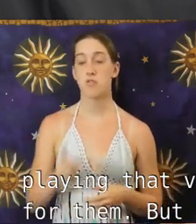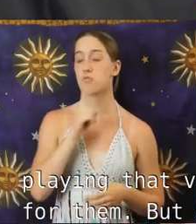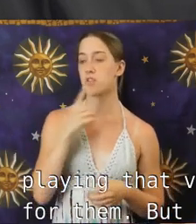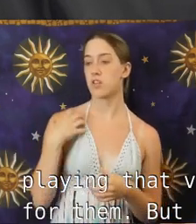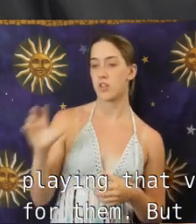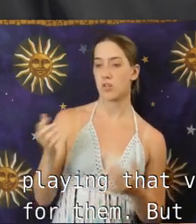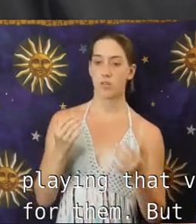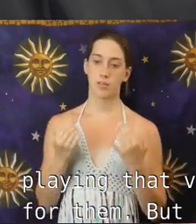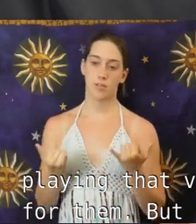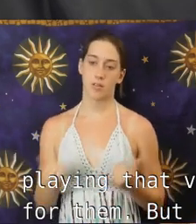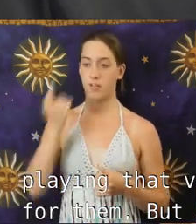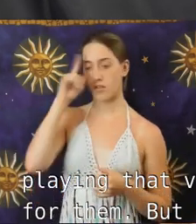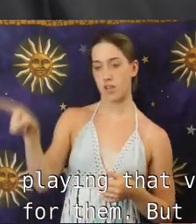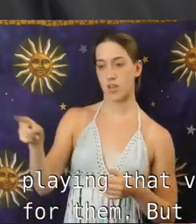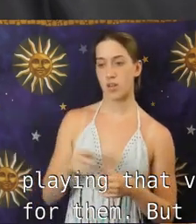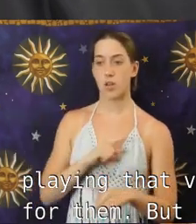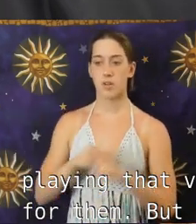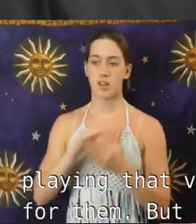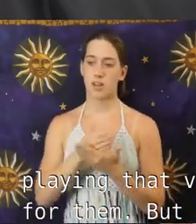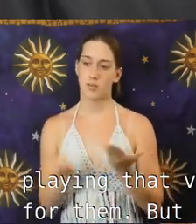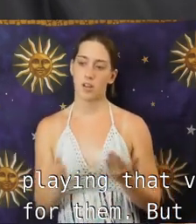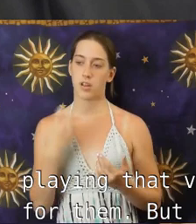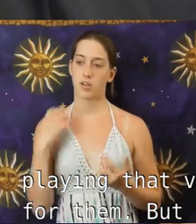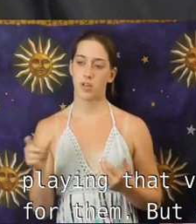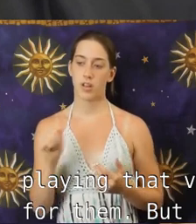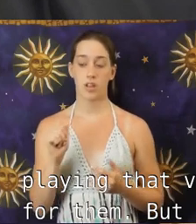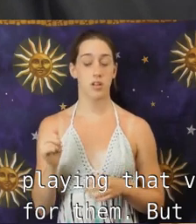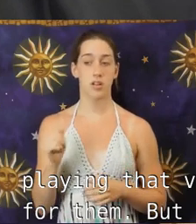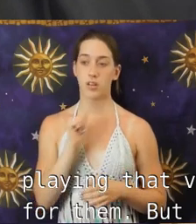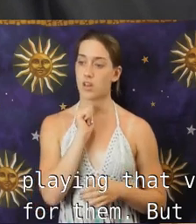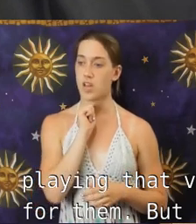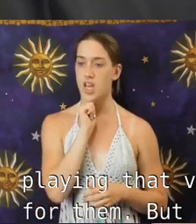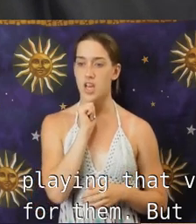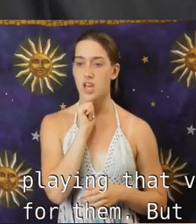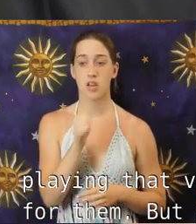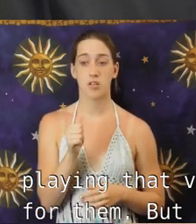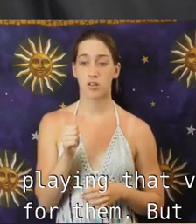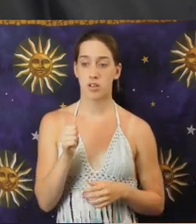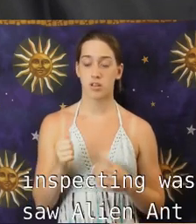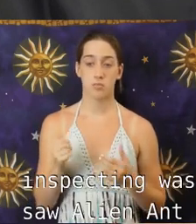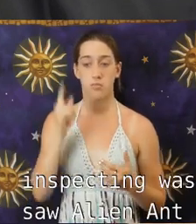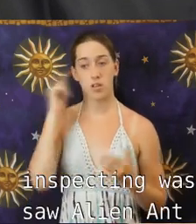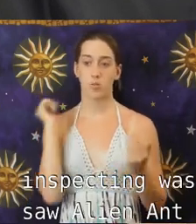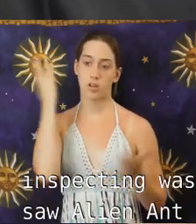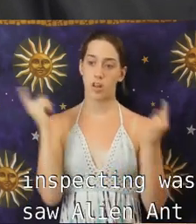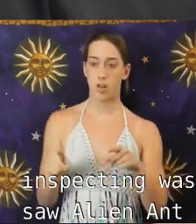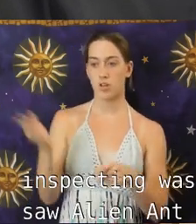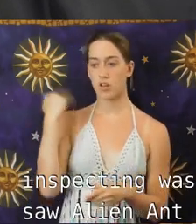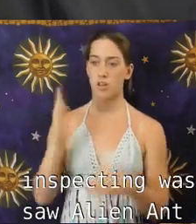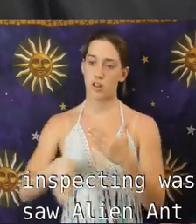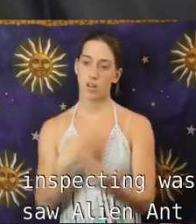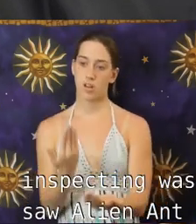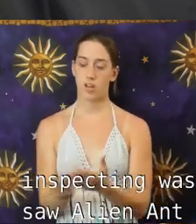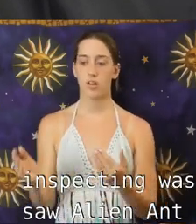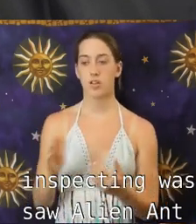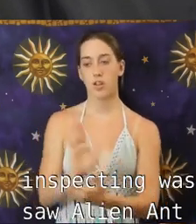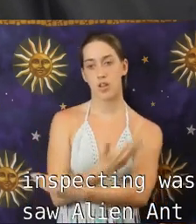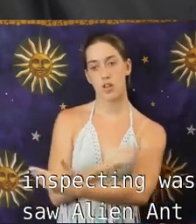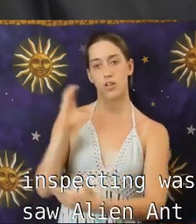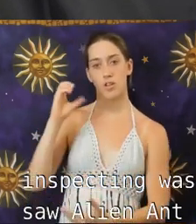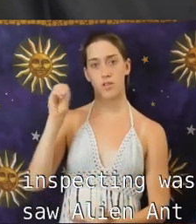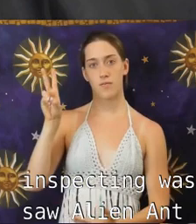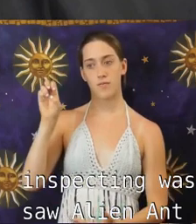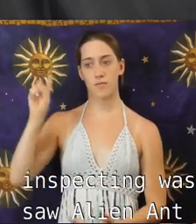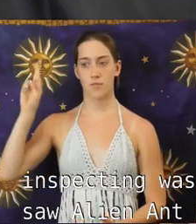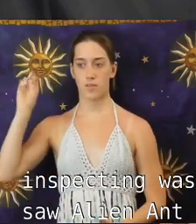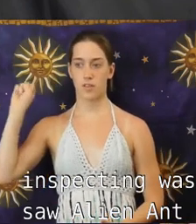playing that venue in particular was a really cool moment for them. But something interesting that I was not expecting was all